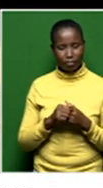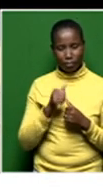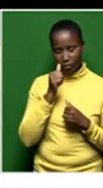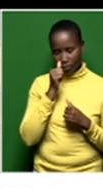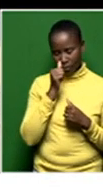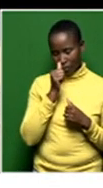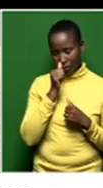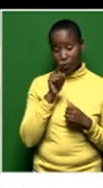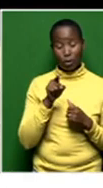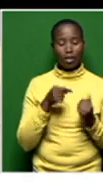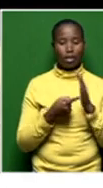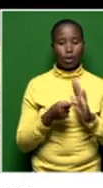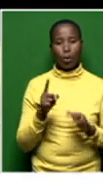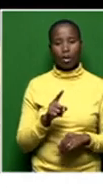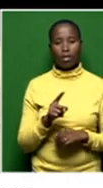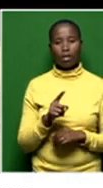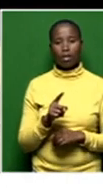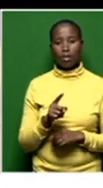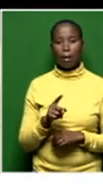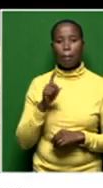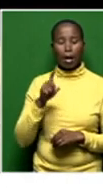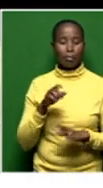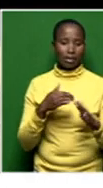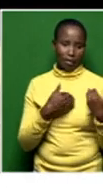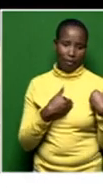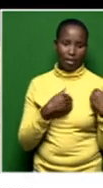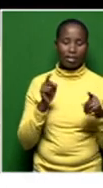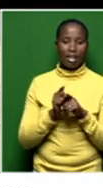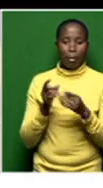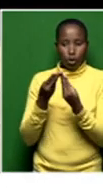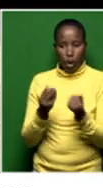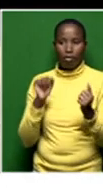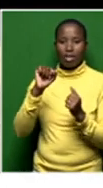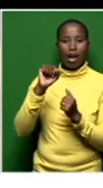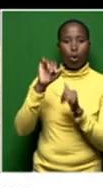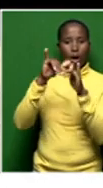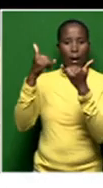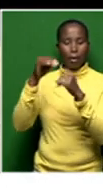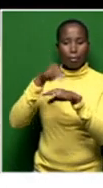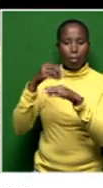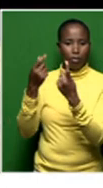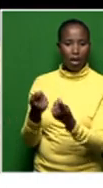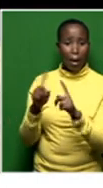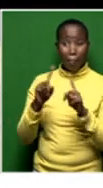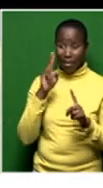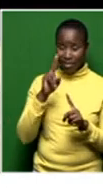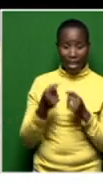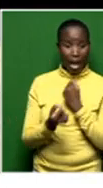was brought in to save and resolve SAA's financial problems? It seems to be making it worse, though.